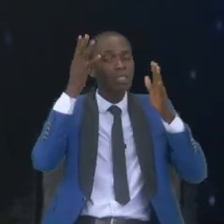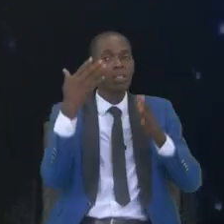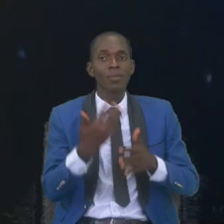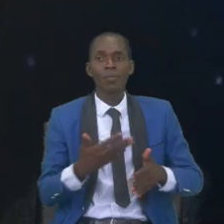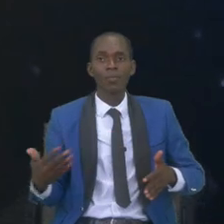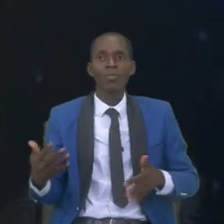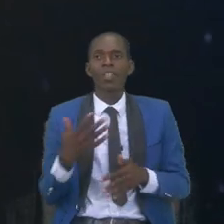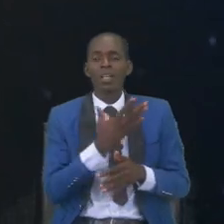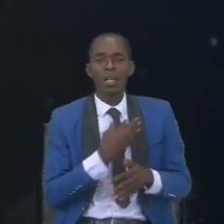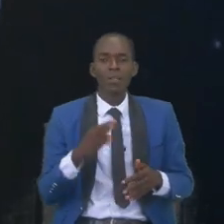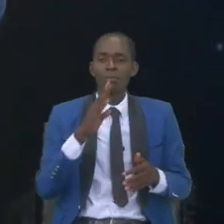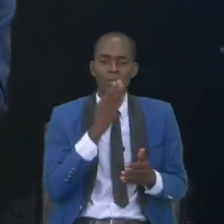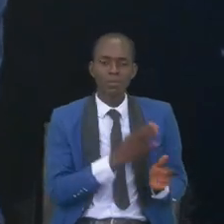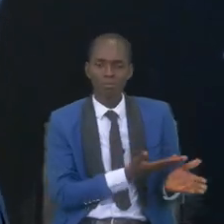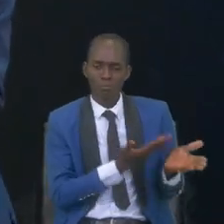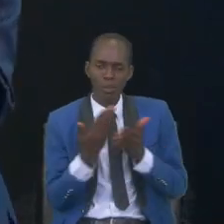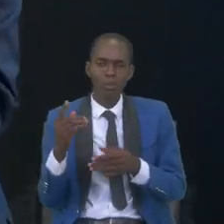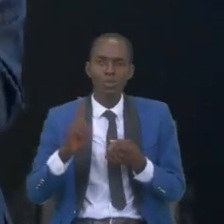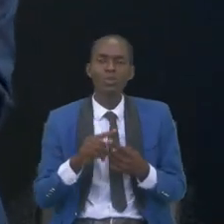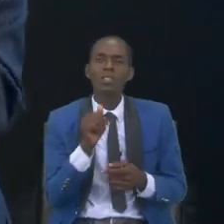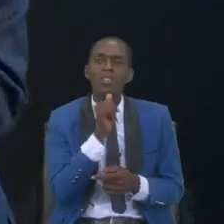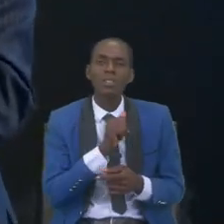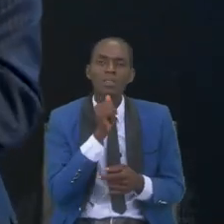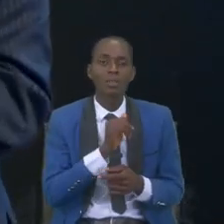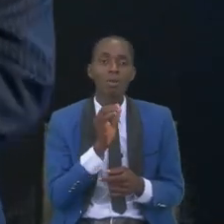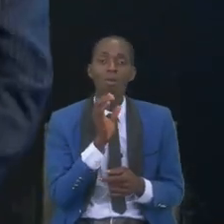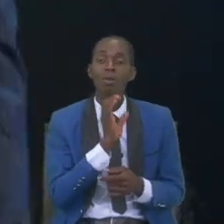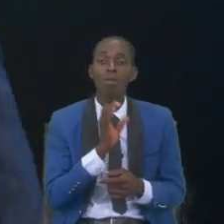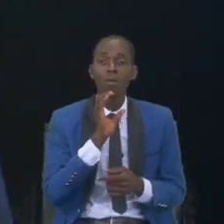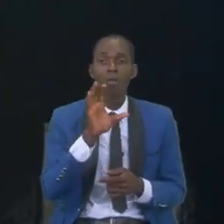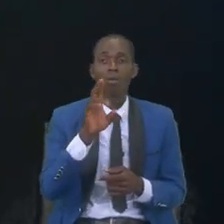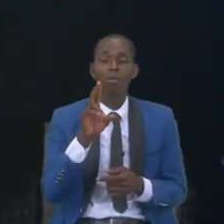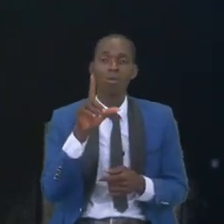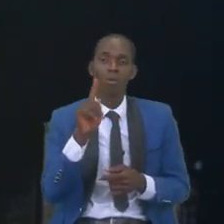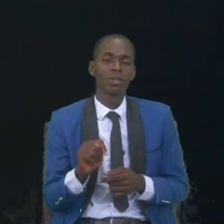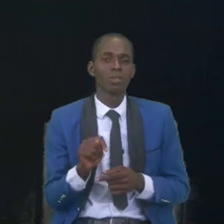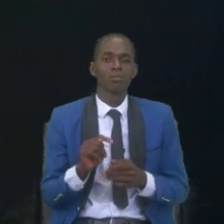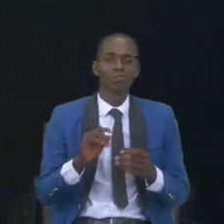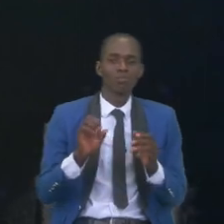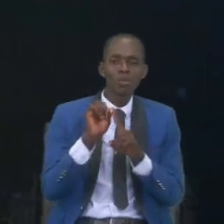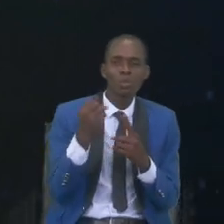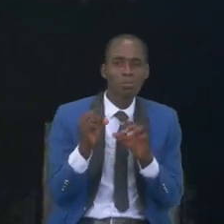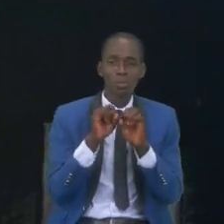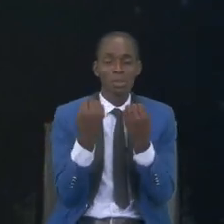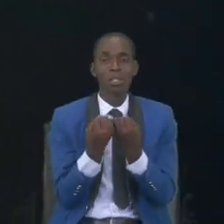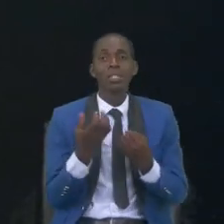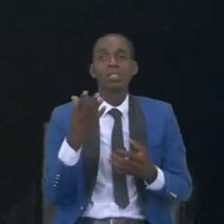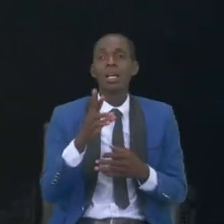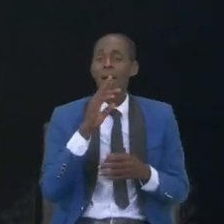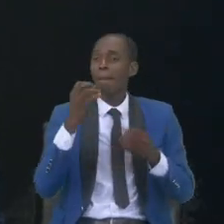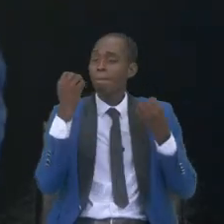into secret cult society that is prevalent now, there are even places where they